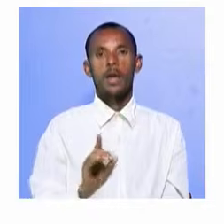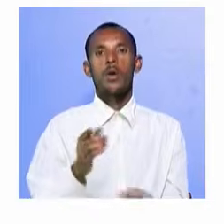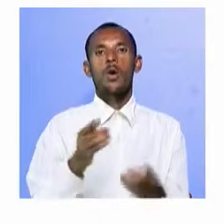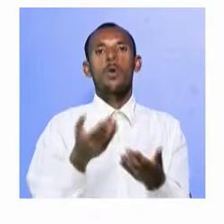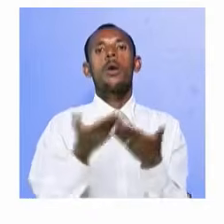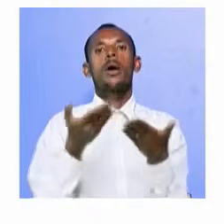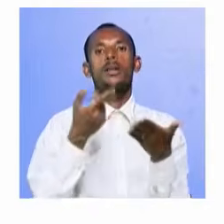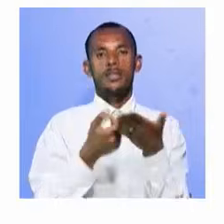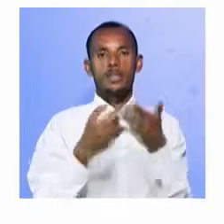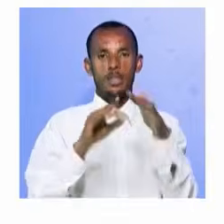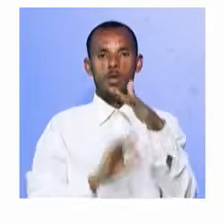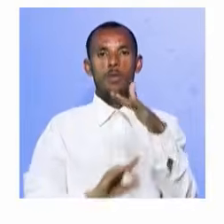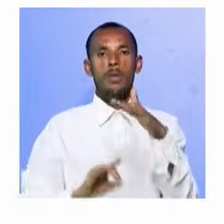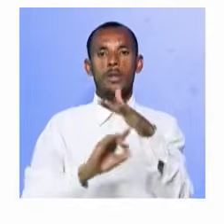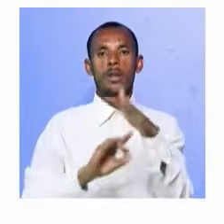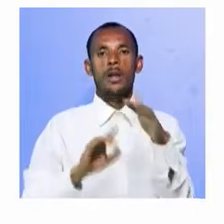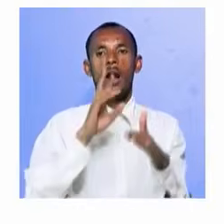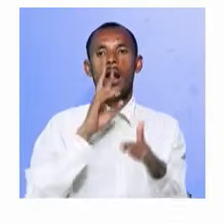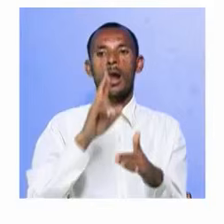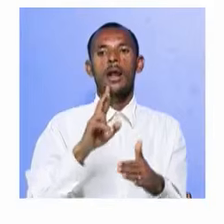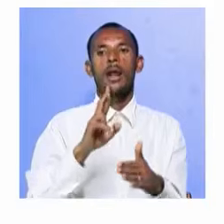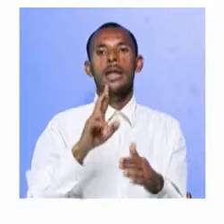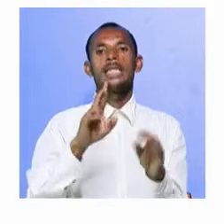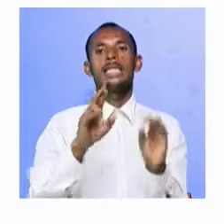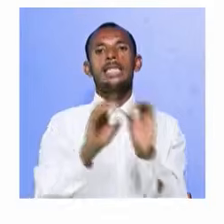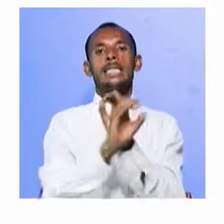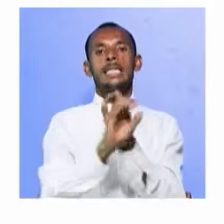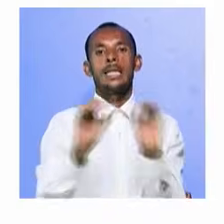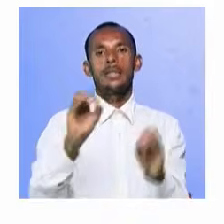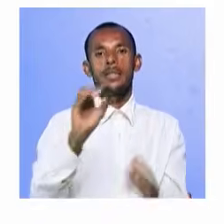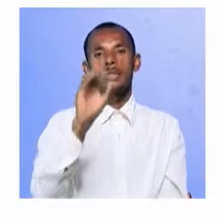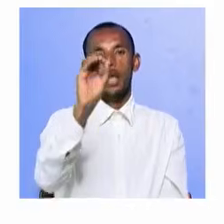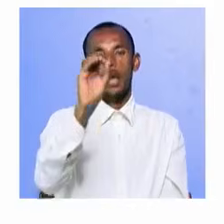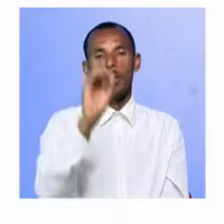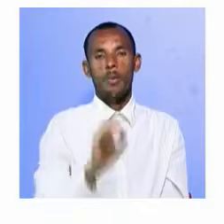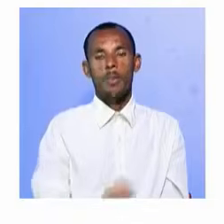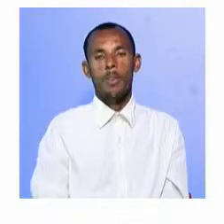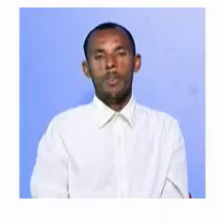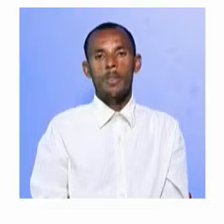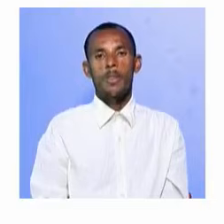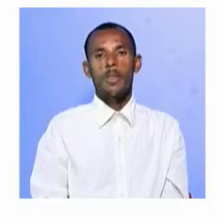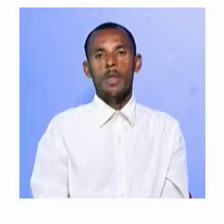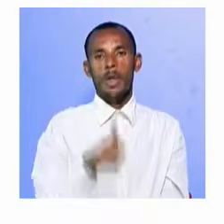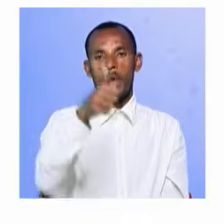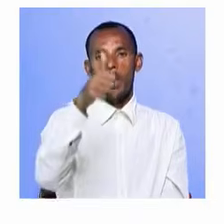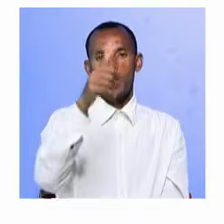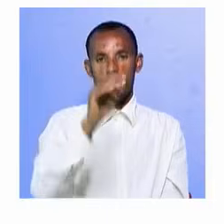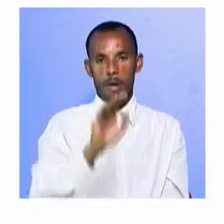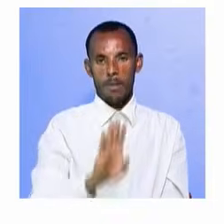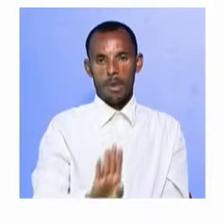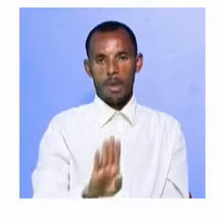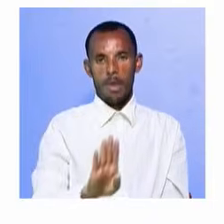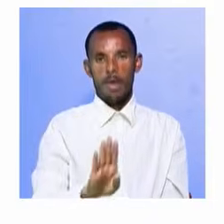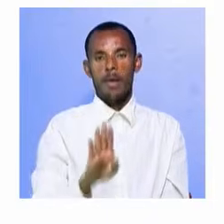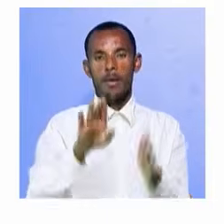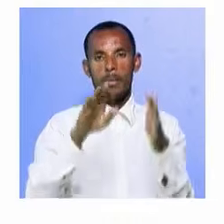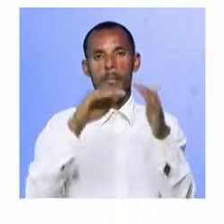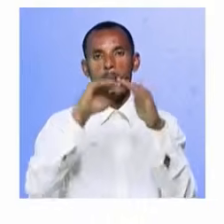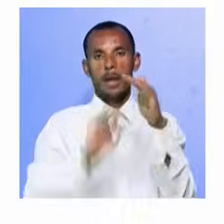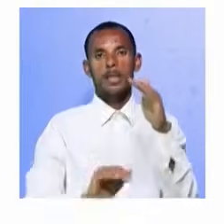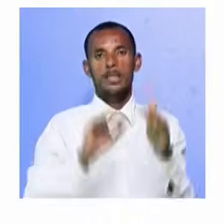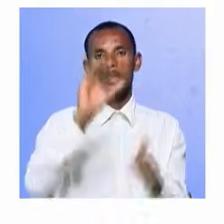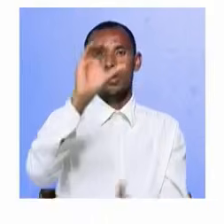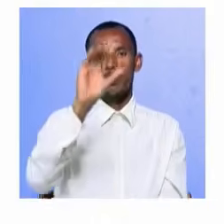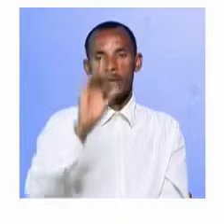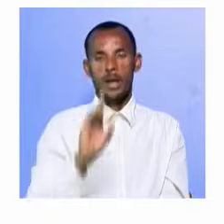these denominators are non-zero. Okay, A over B minus C